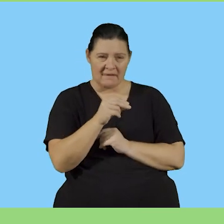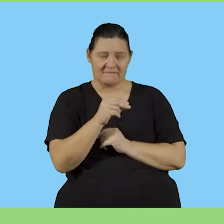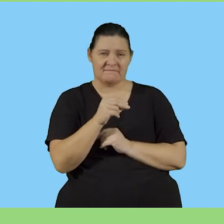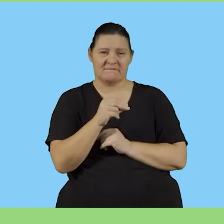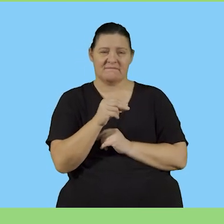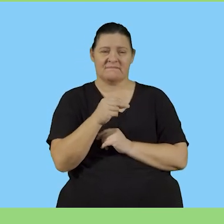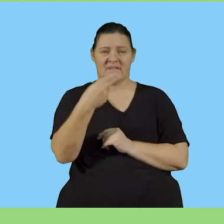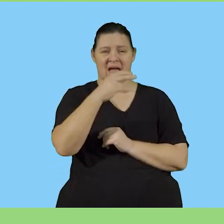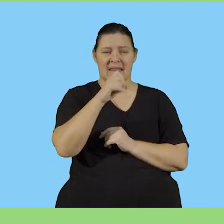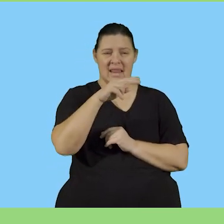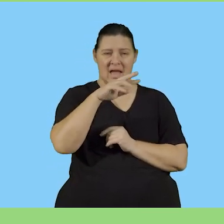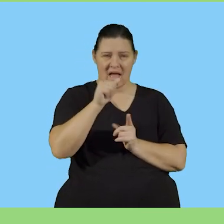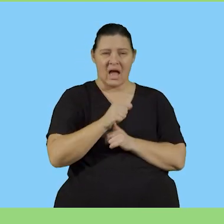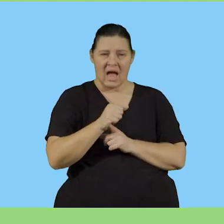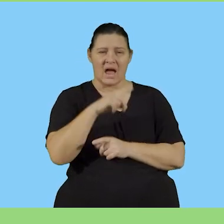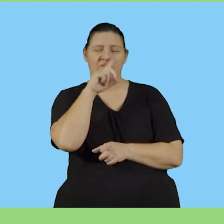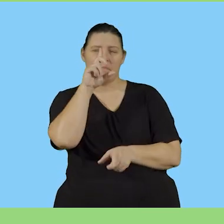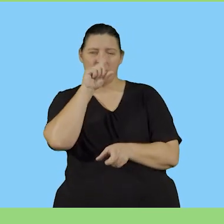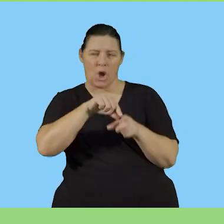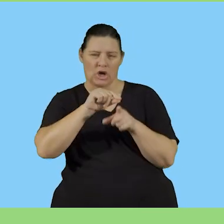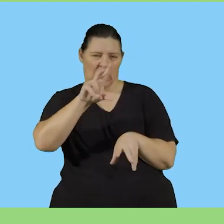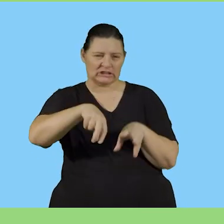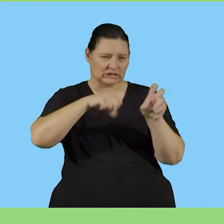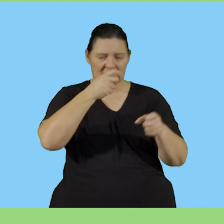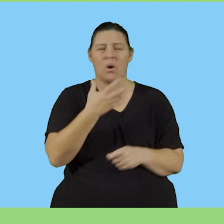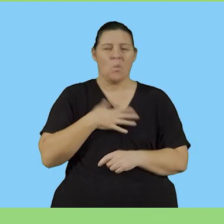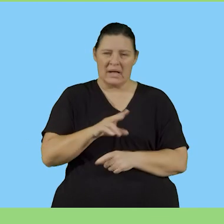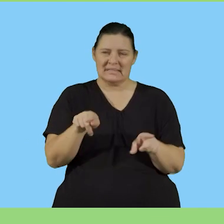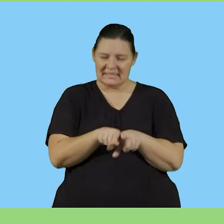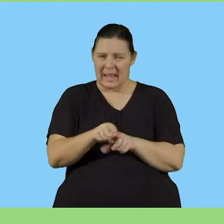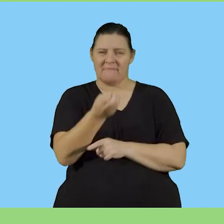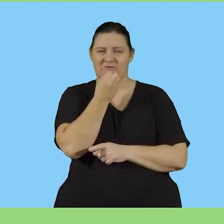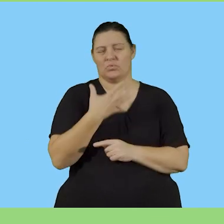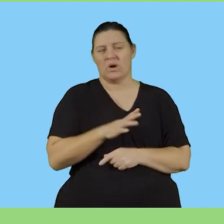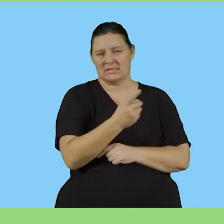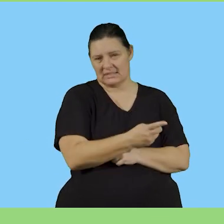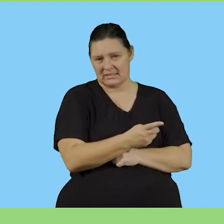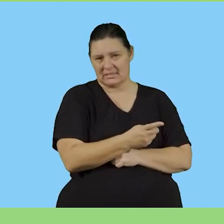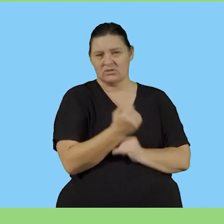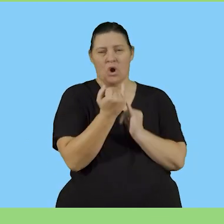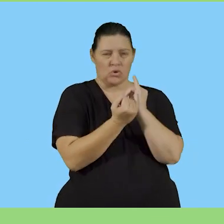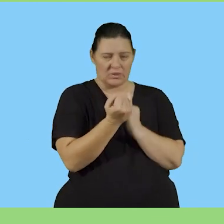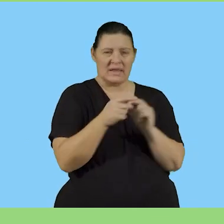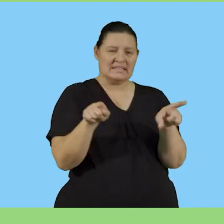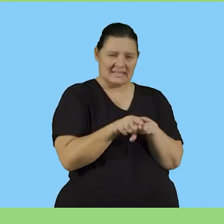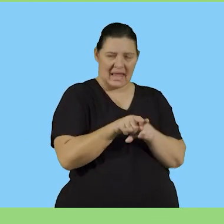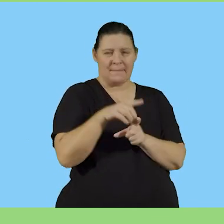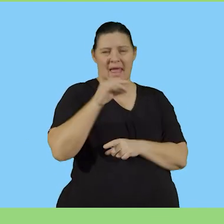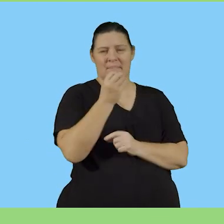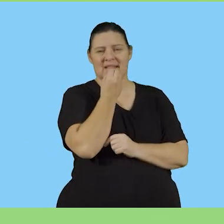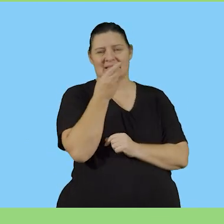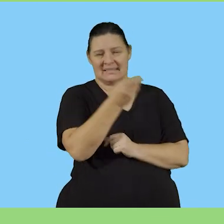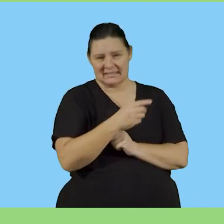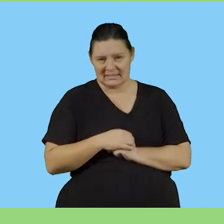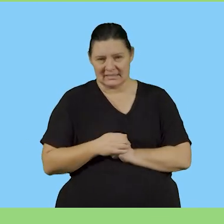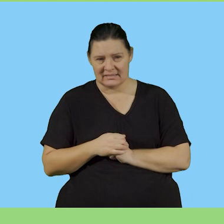picture, we have hyenas and vultures. They are both scavengers and they are competing for the same food. So they are competing or they are